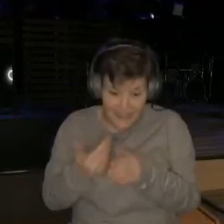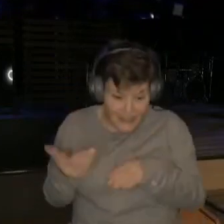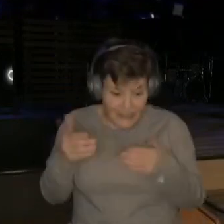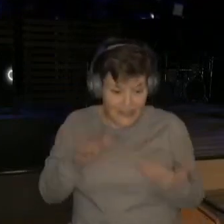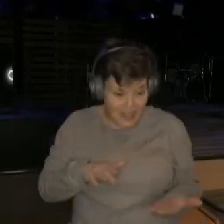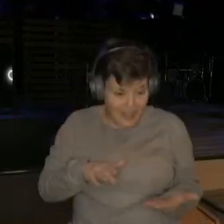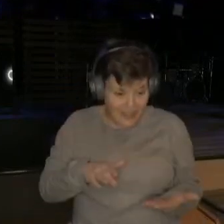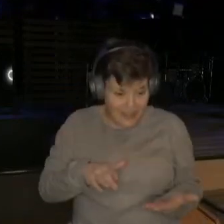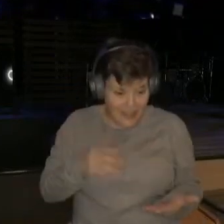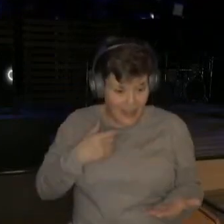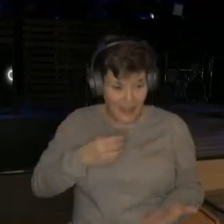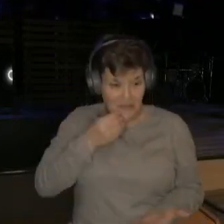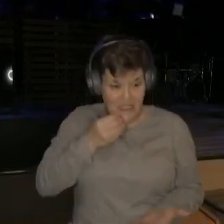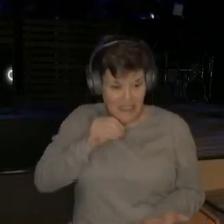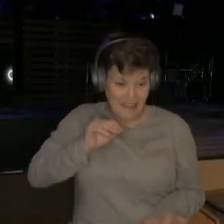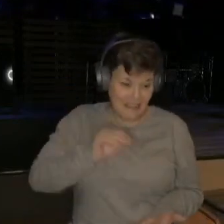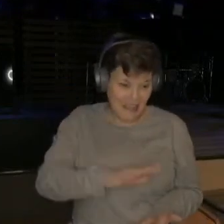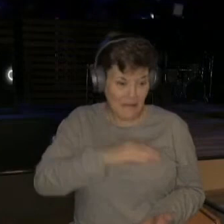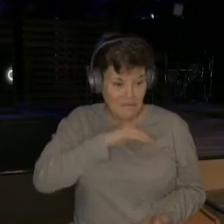pigs and eating their slop?